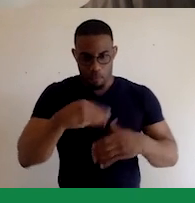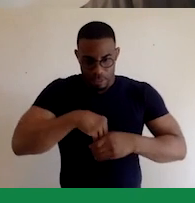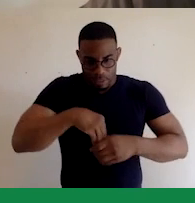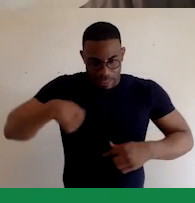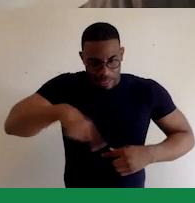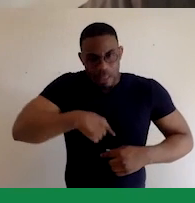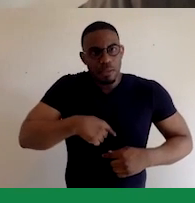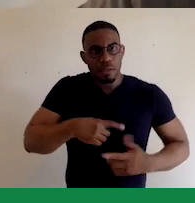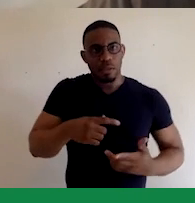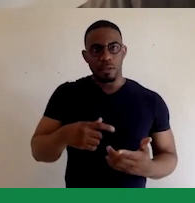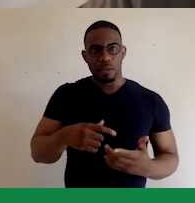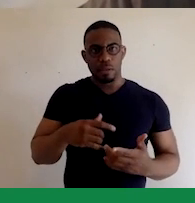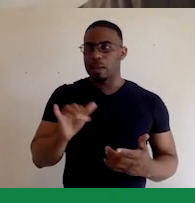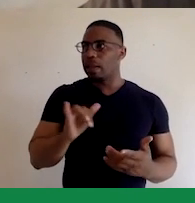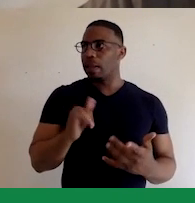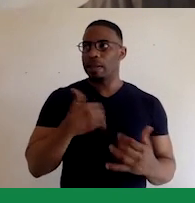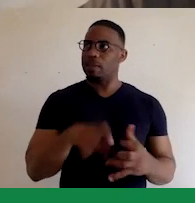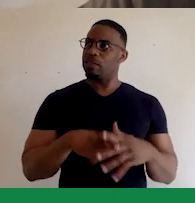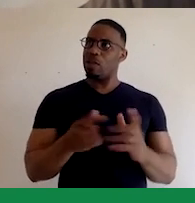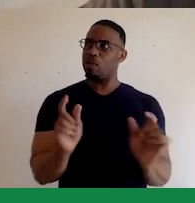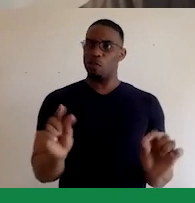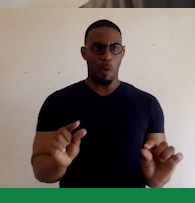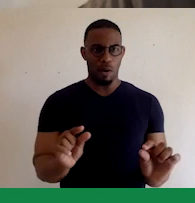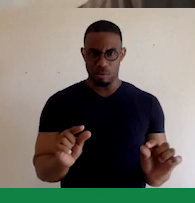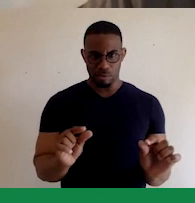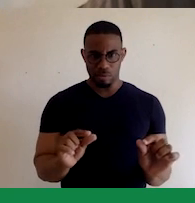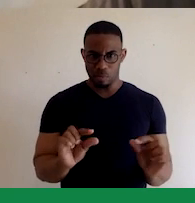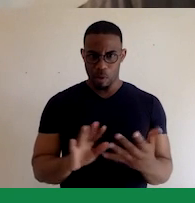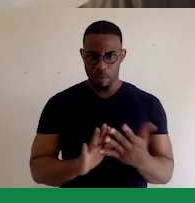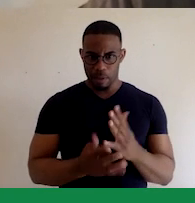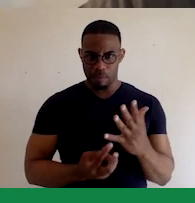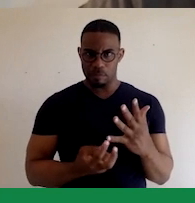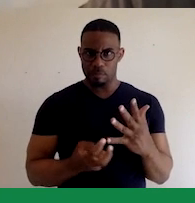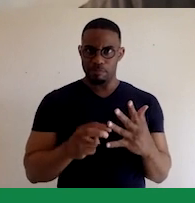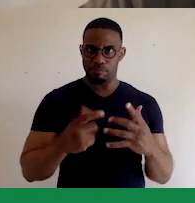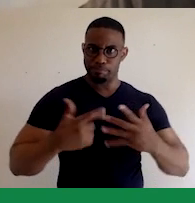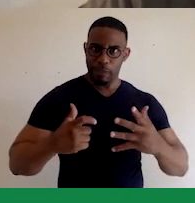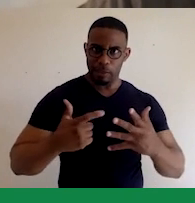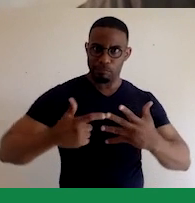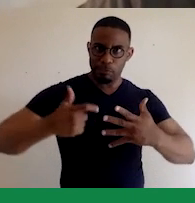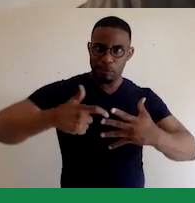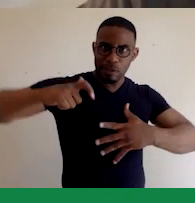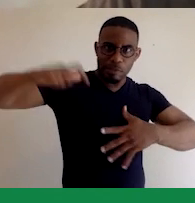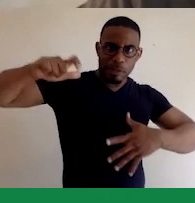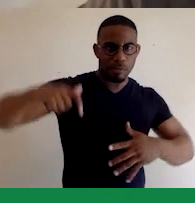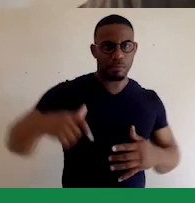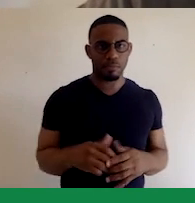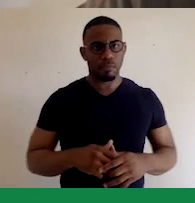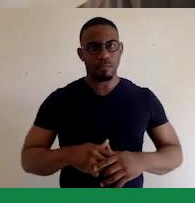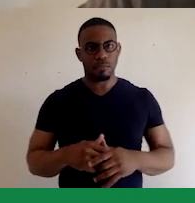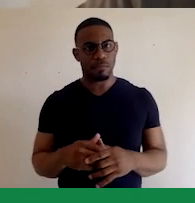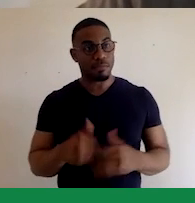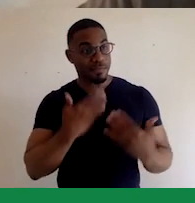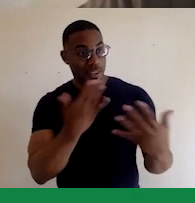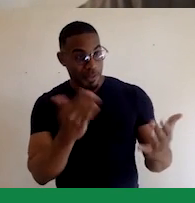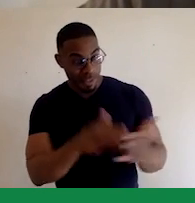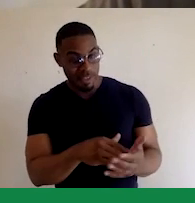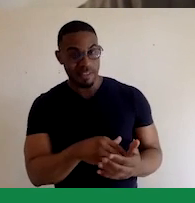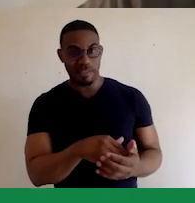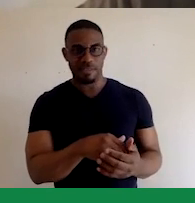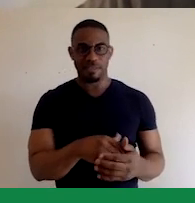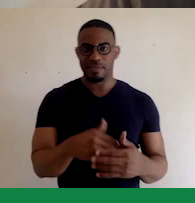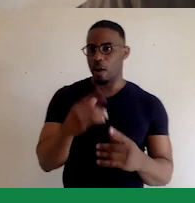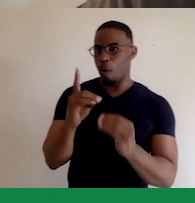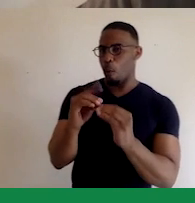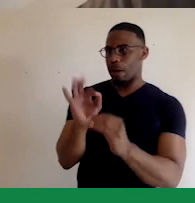us. And like, let's start small, because small becomes big. It grows. Thank you again. One last thing I would